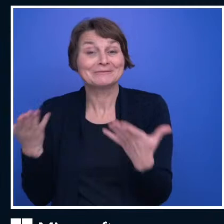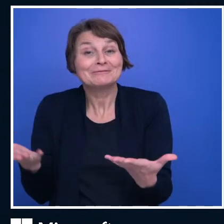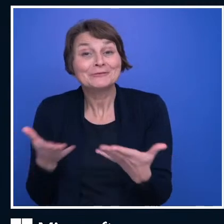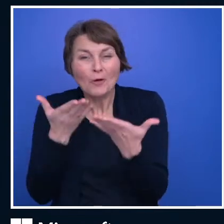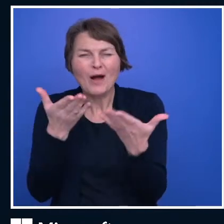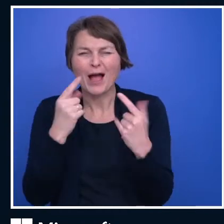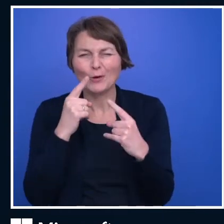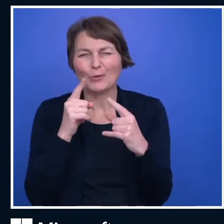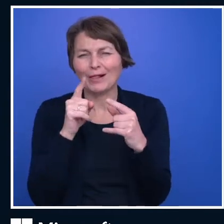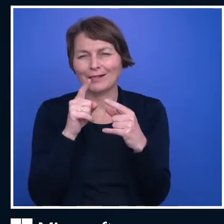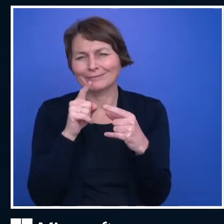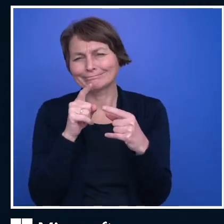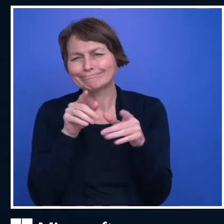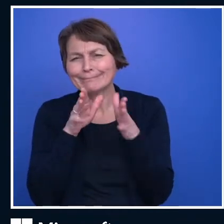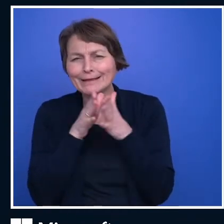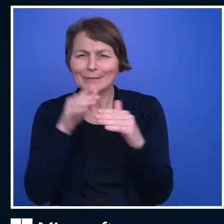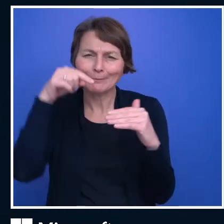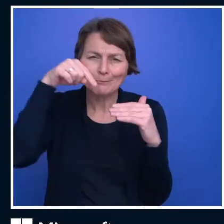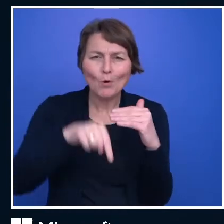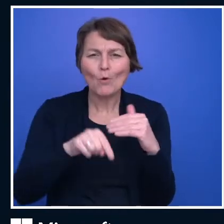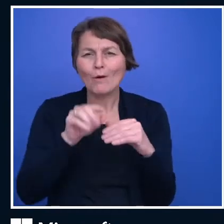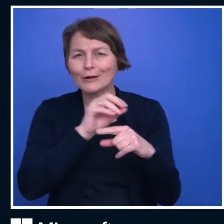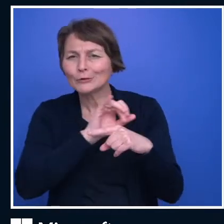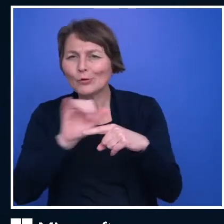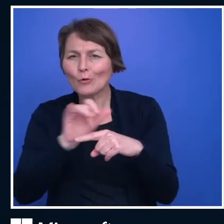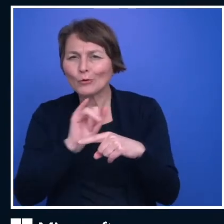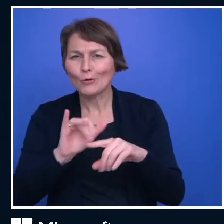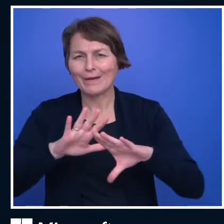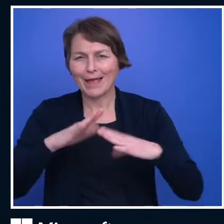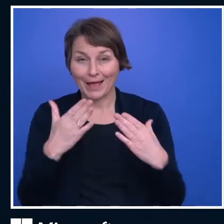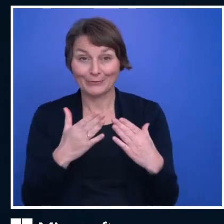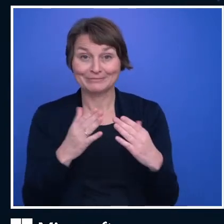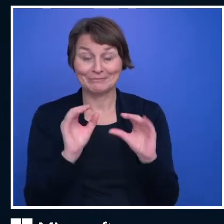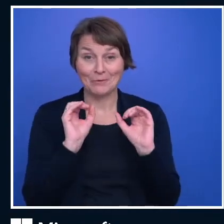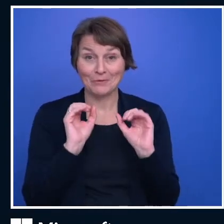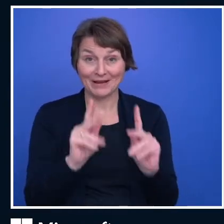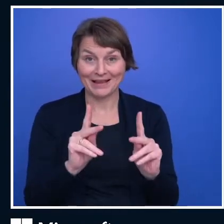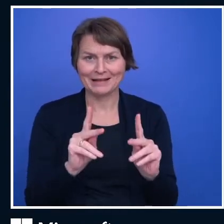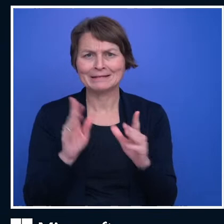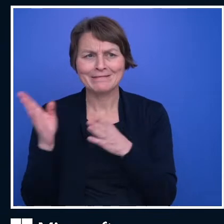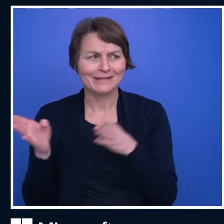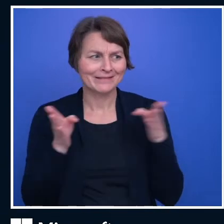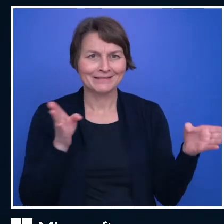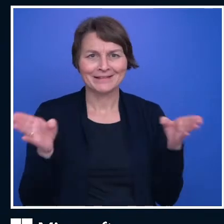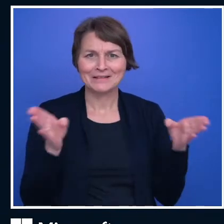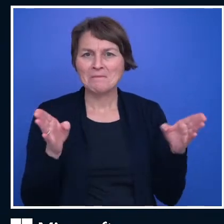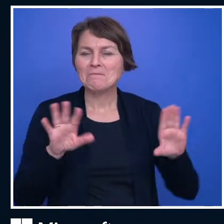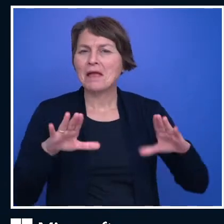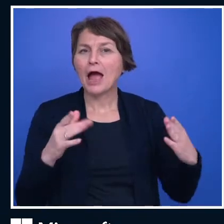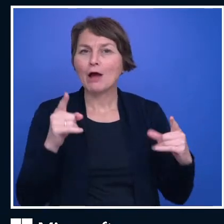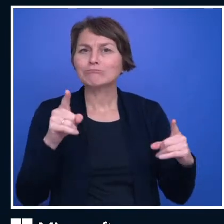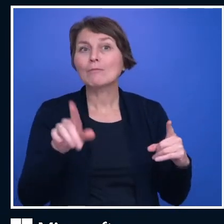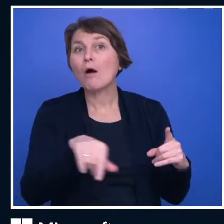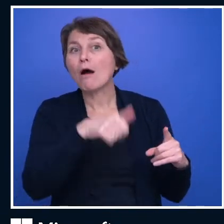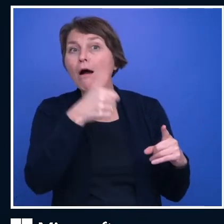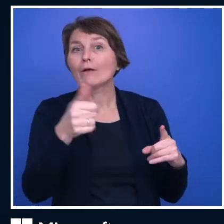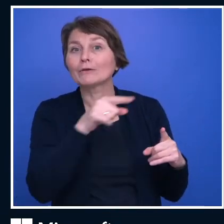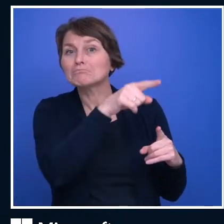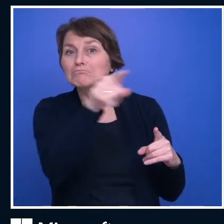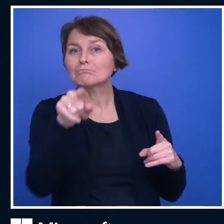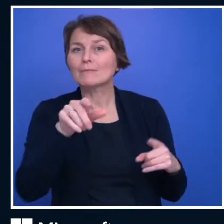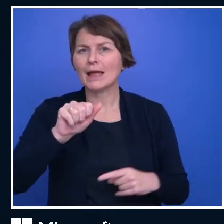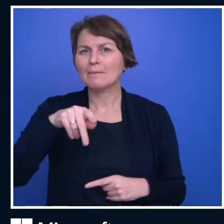the Azure OCR API works, and how could I replace this with other APIs.